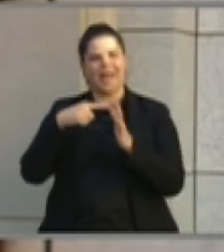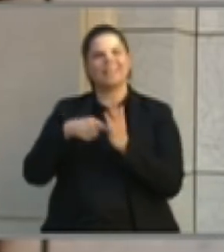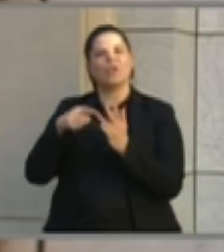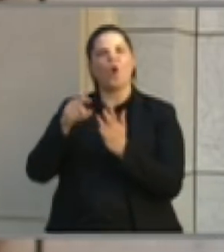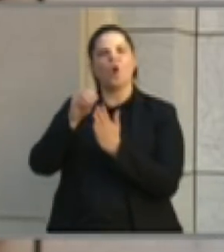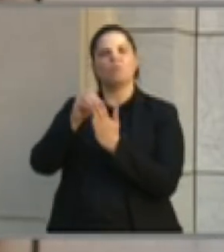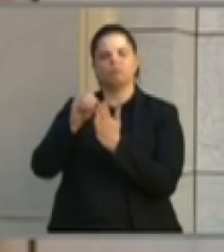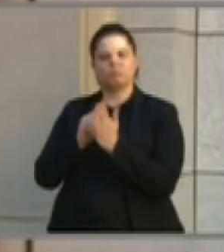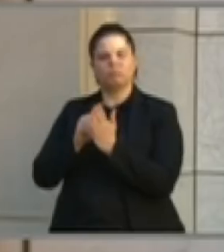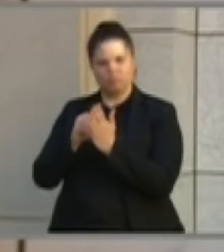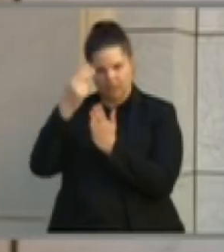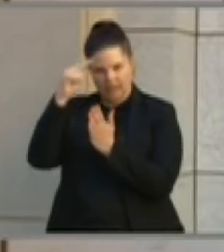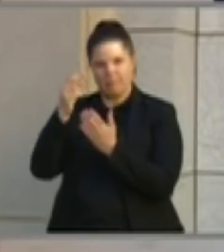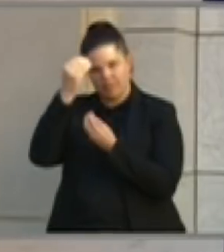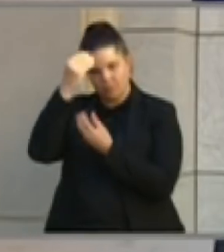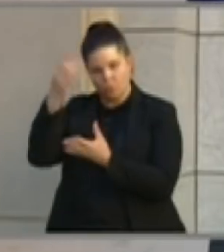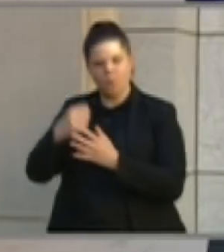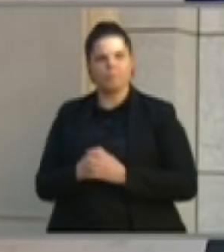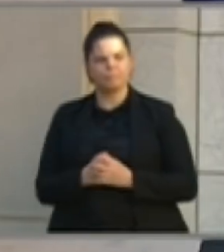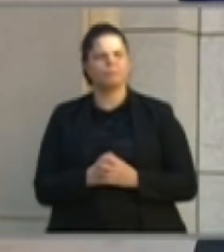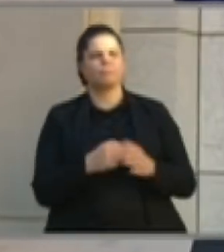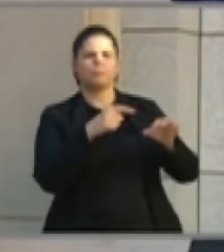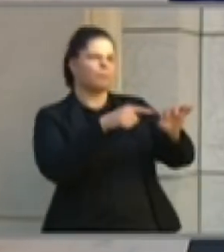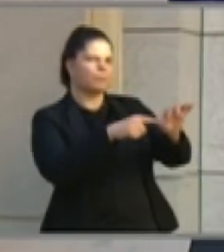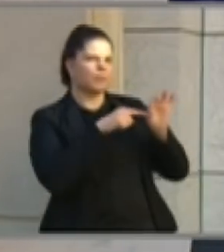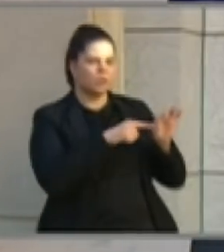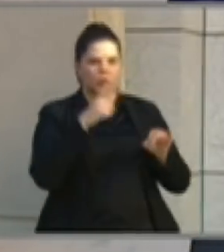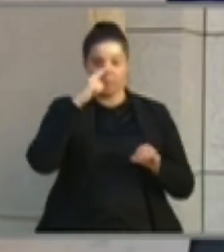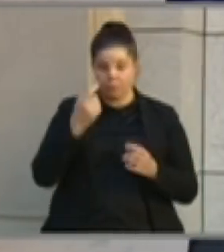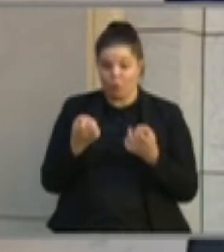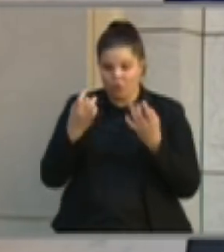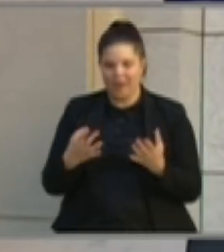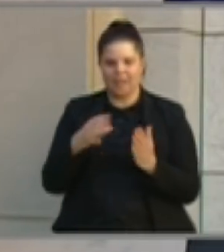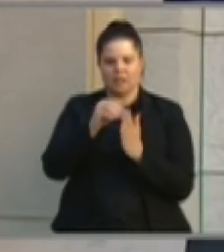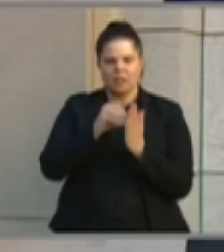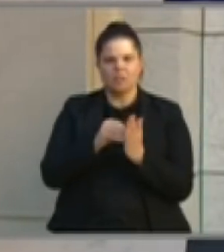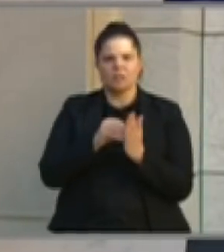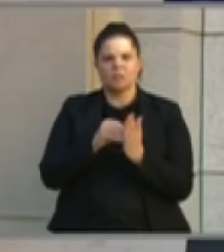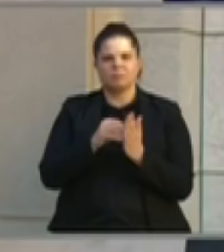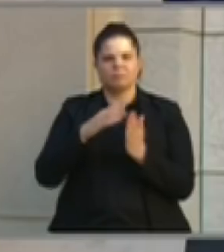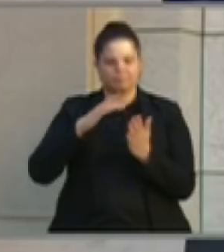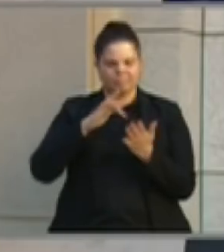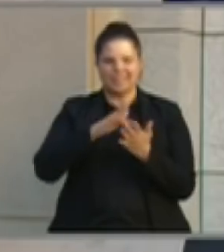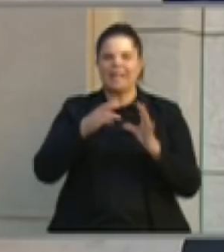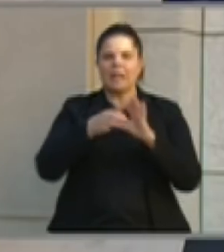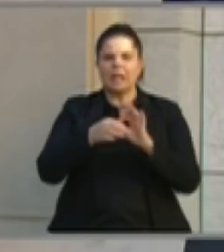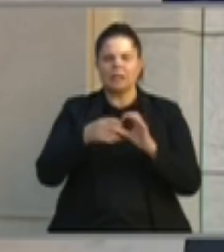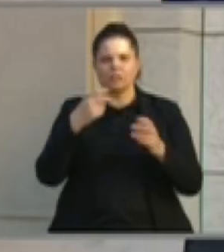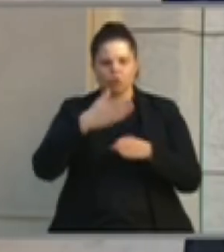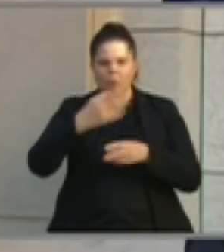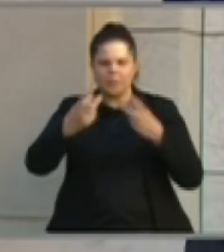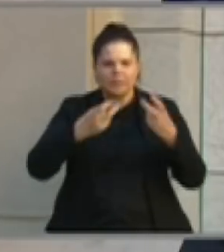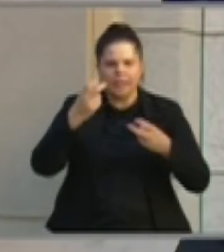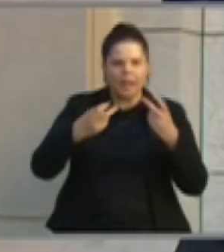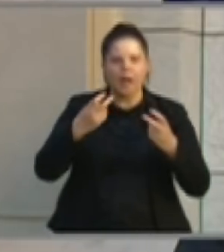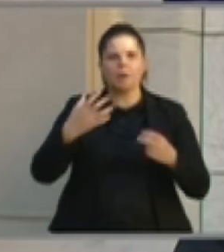might have already put in or in the process of trying to get the job seeker payment, what exactly should they do? There are going to be a lot of confused Australians at the moment. They should ring